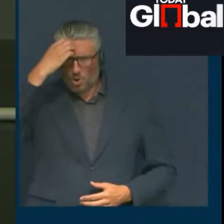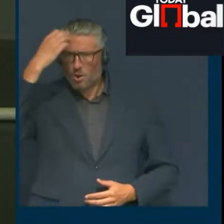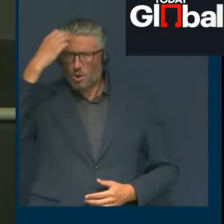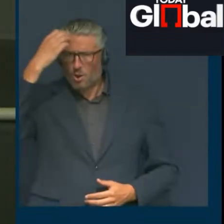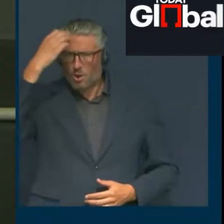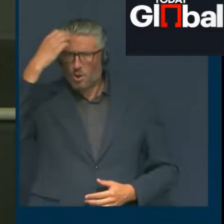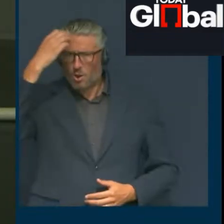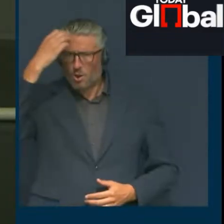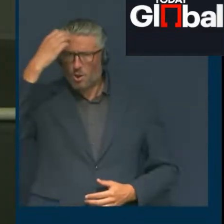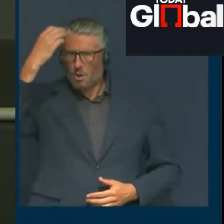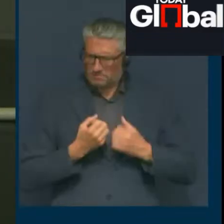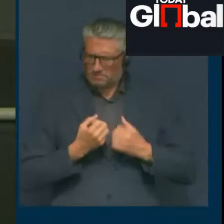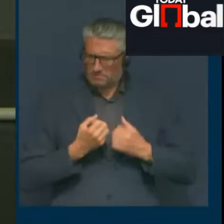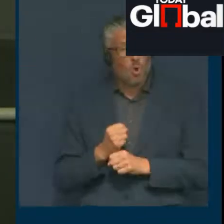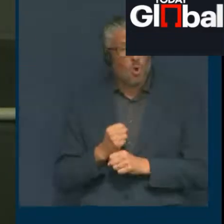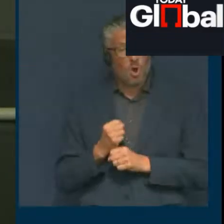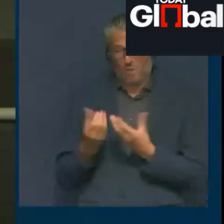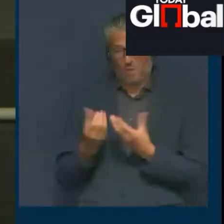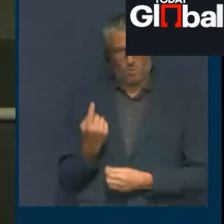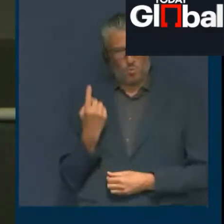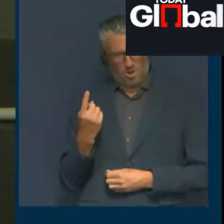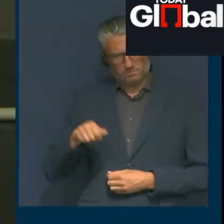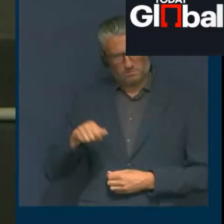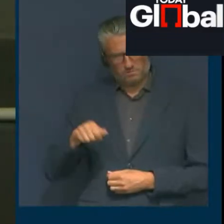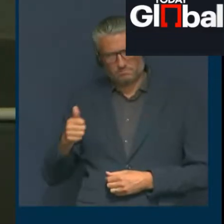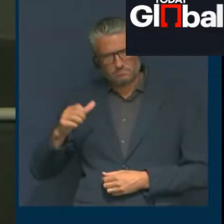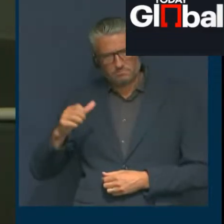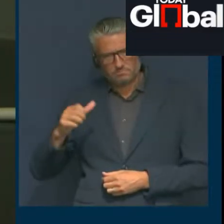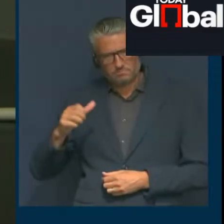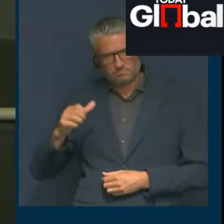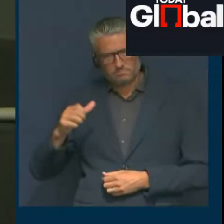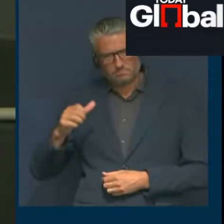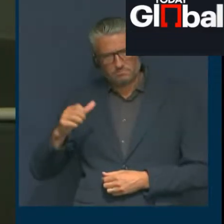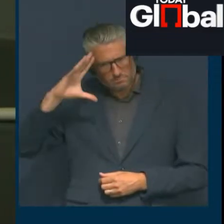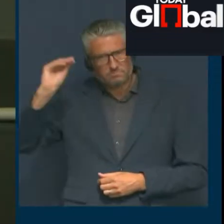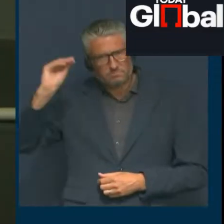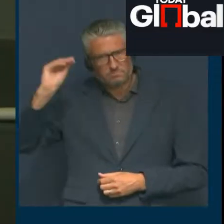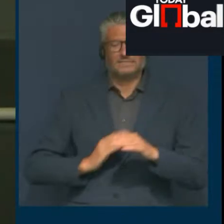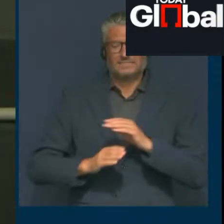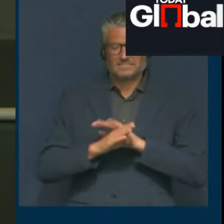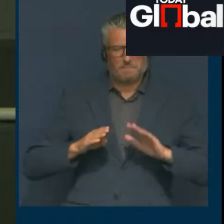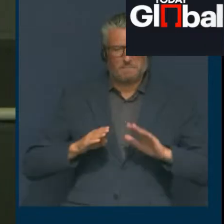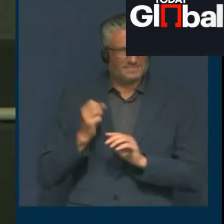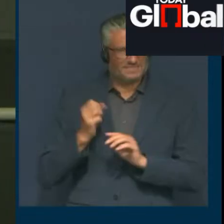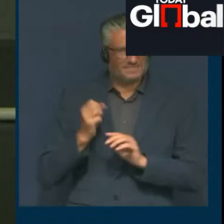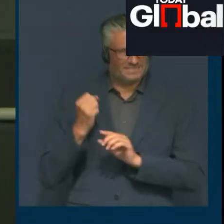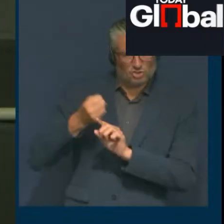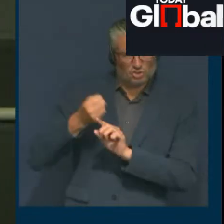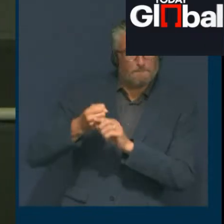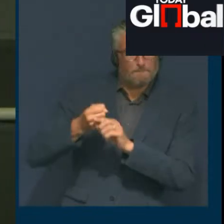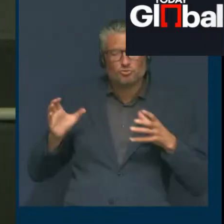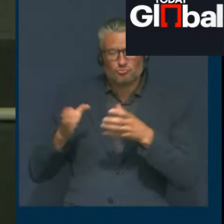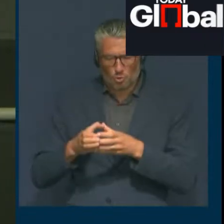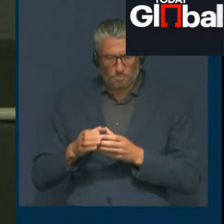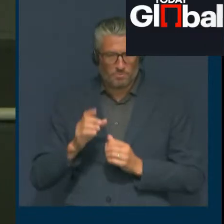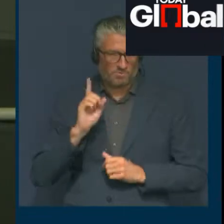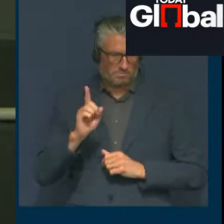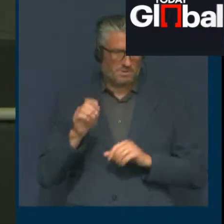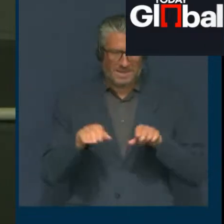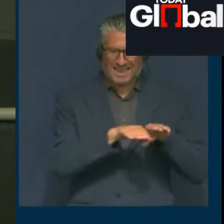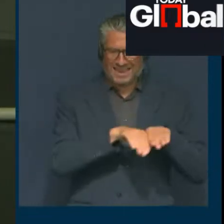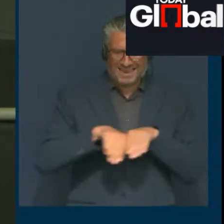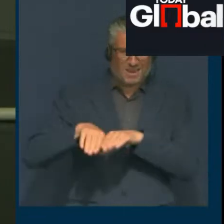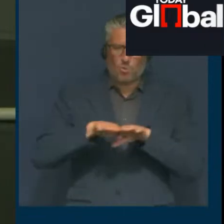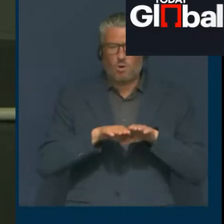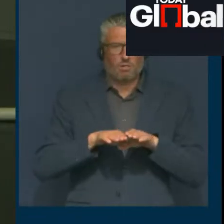Faisal Al-Koji through Disability Champions Group on the Accessible Qatar for All initiative concerned with assessing the